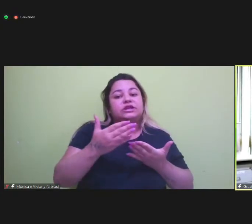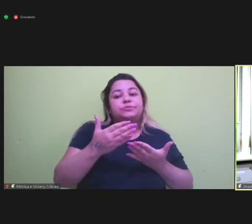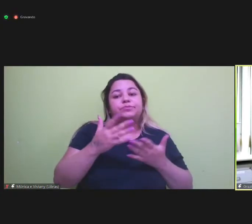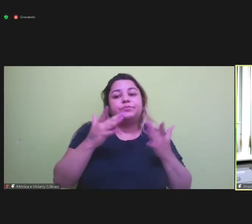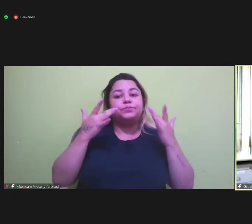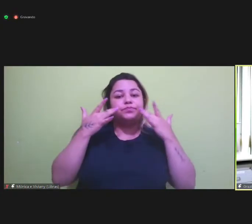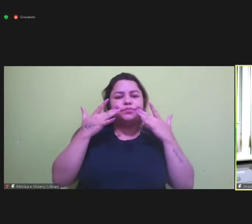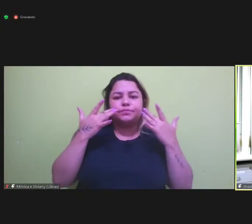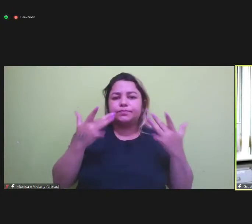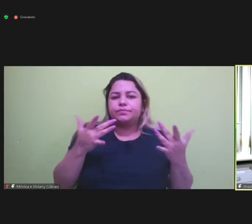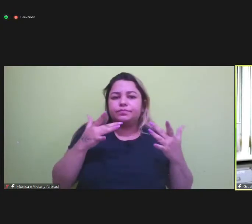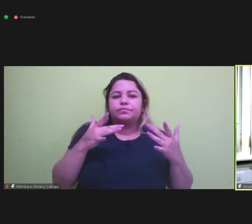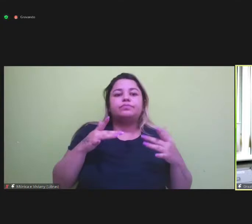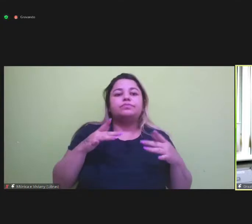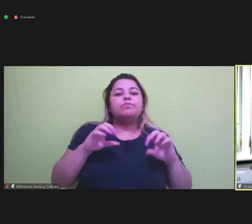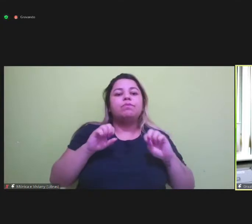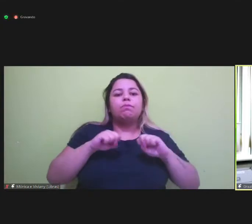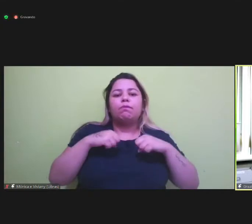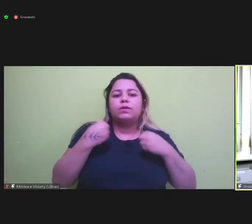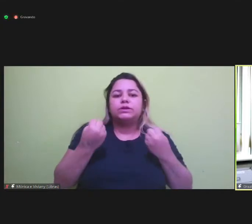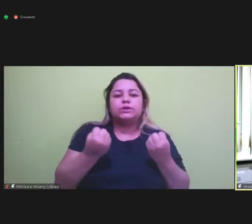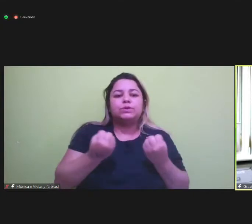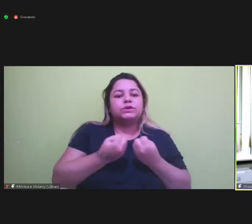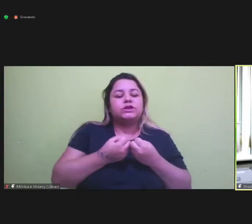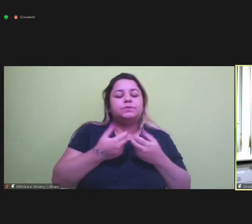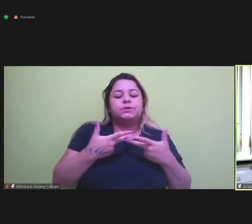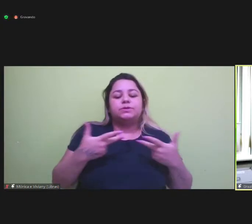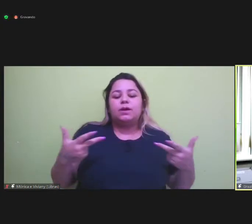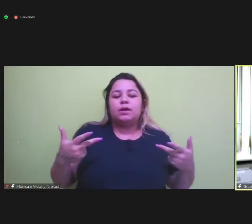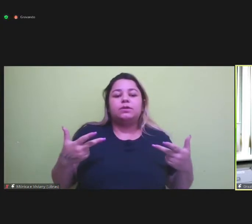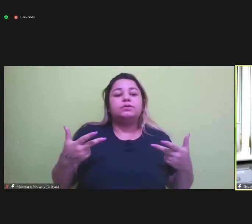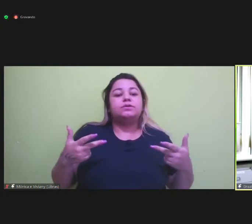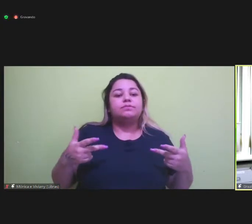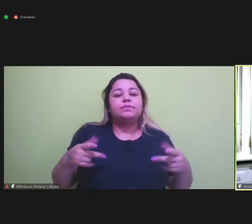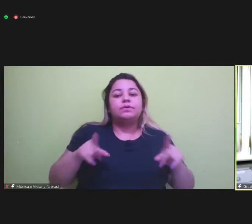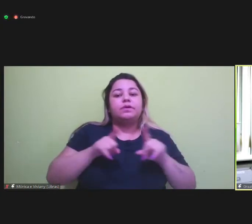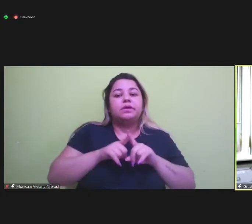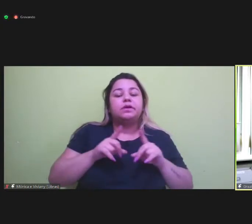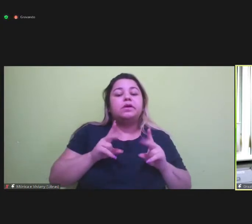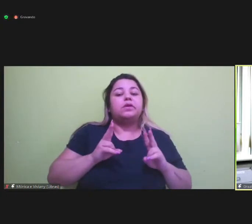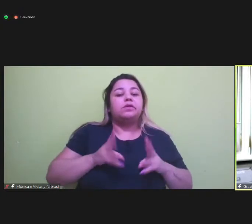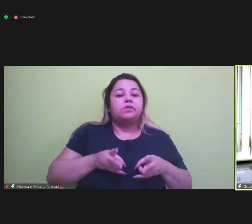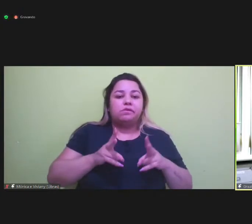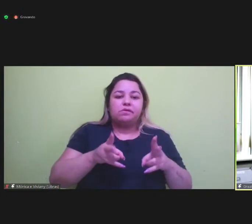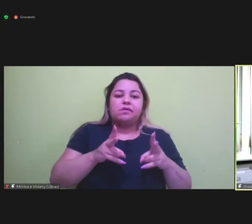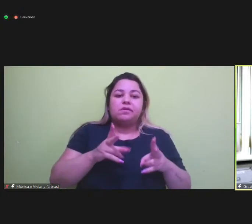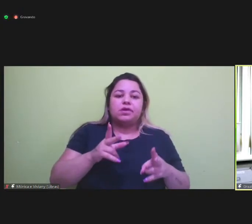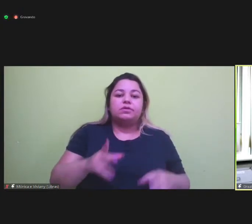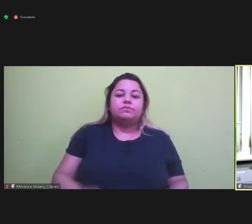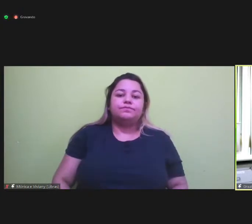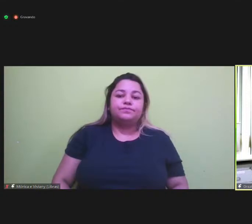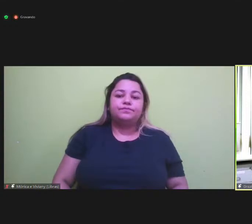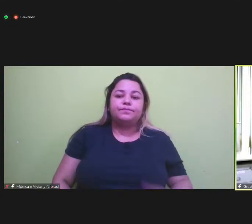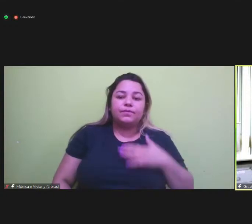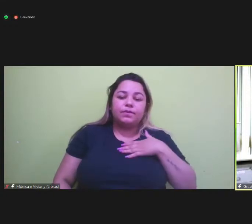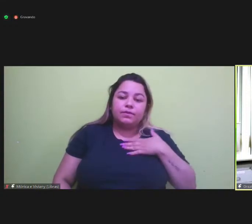during all the presentations from the seminar. I think it is a continuity that we have, and so I